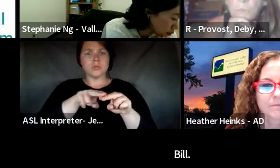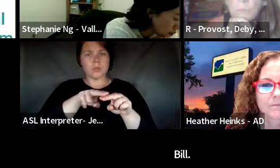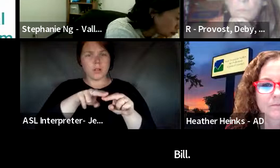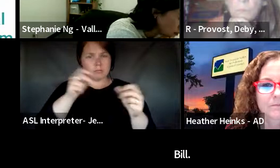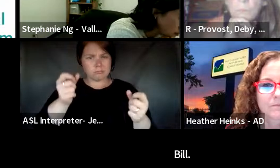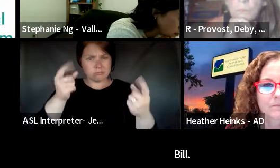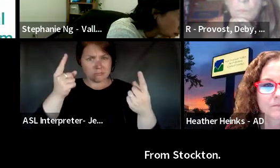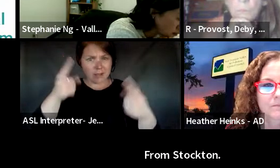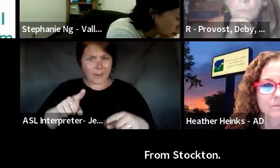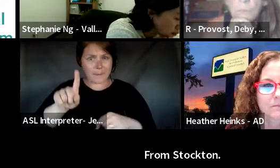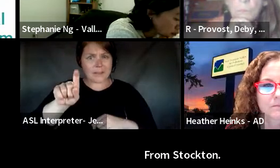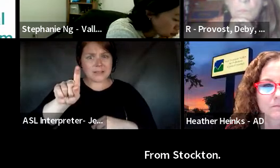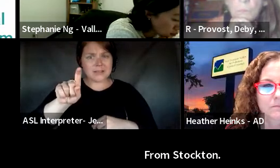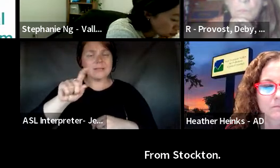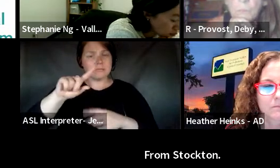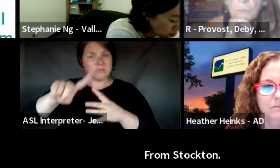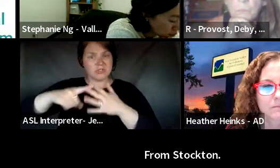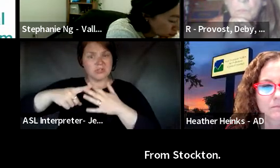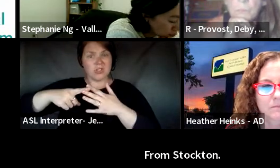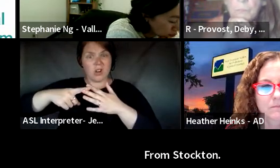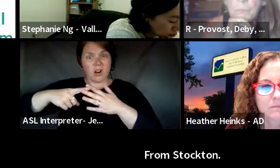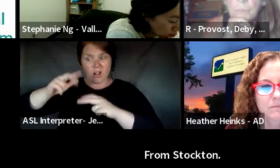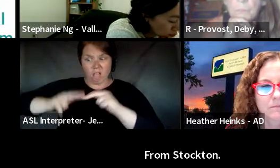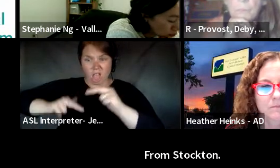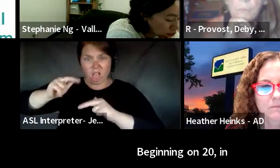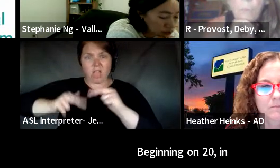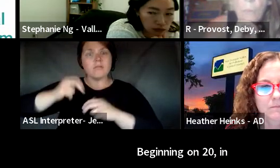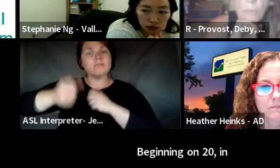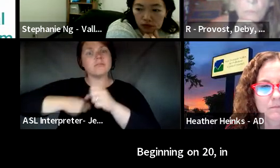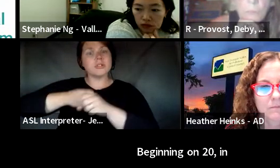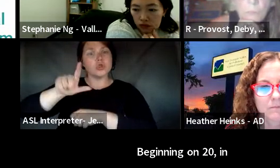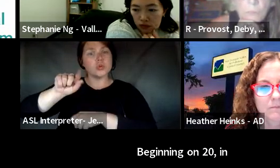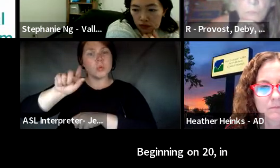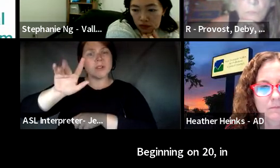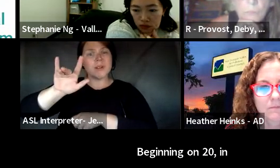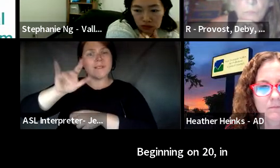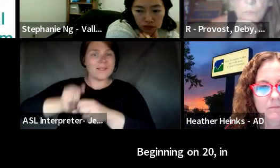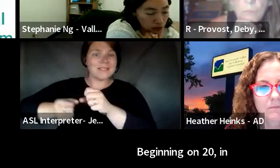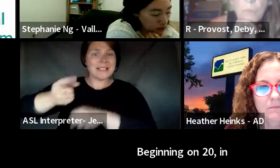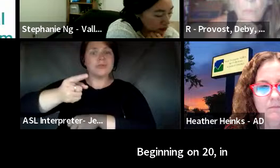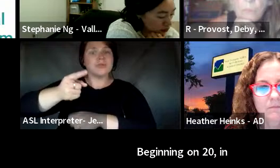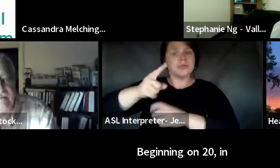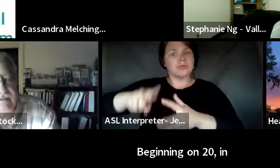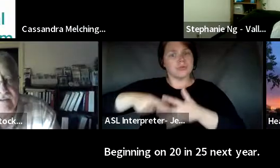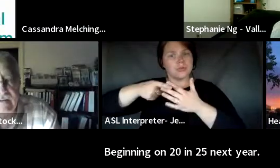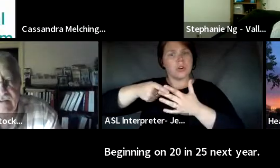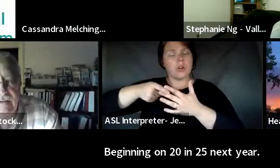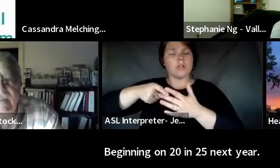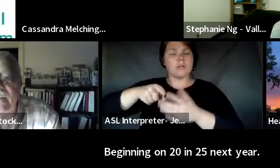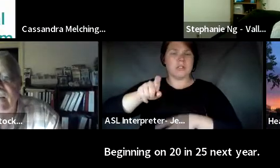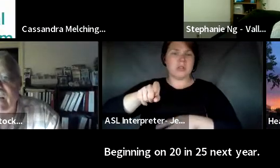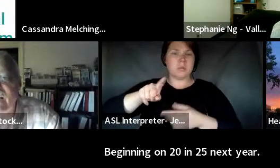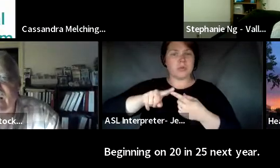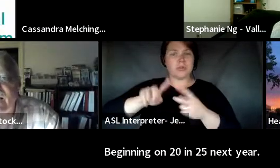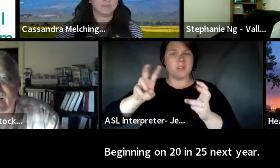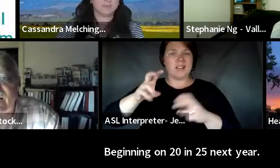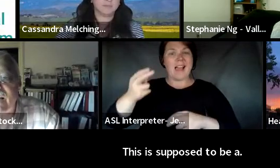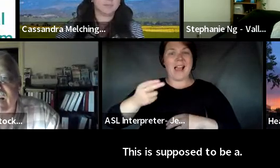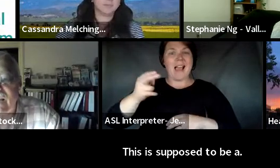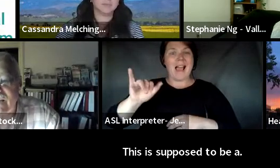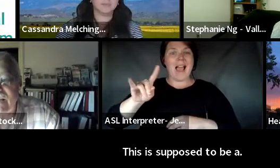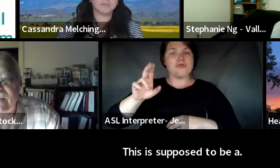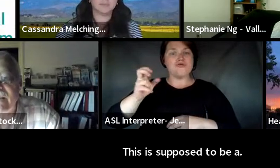beginning in 2025, next year. This is supposed to be a hydrogen